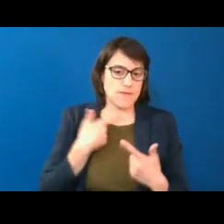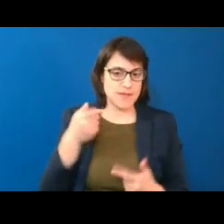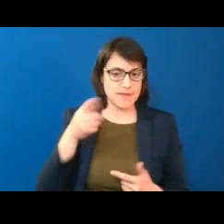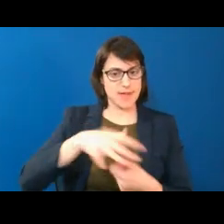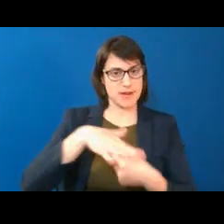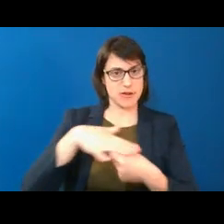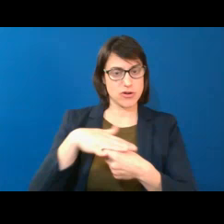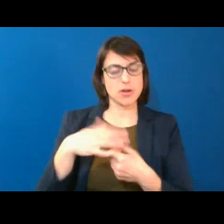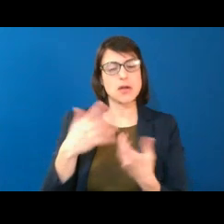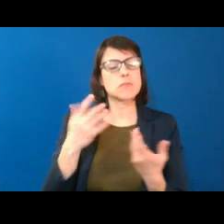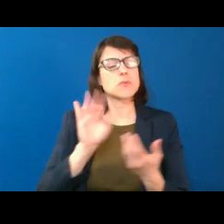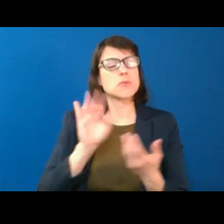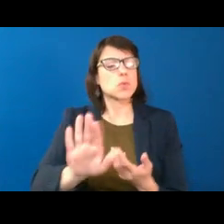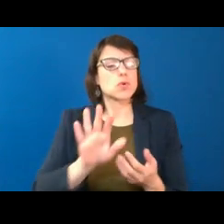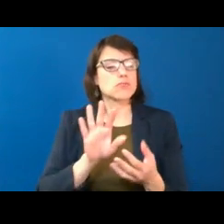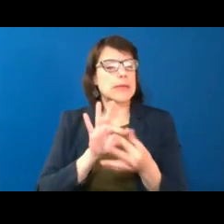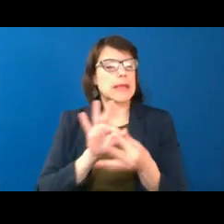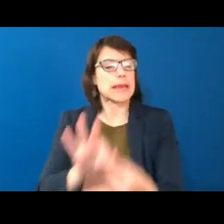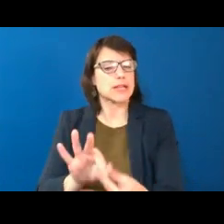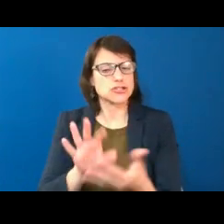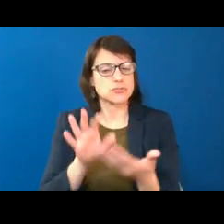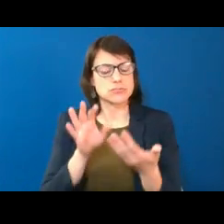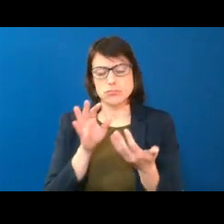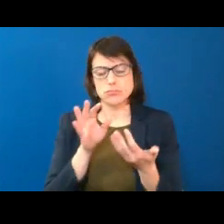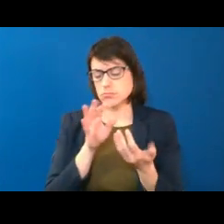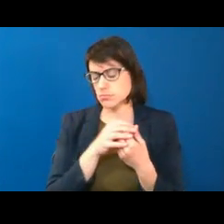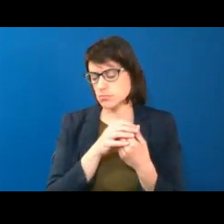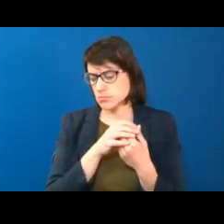like your connection, or kind of getting into